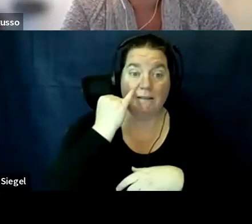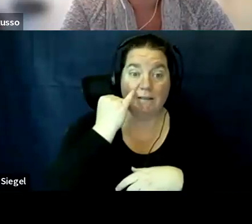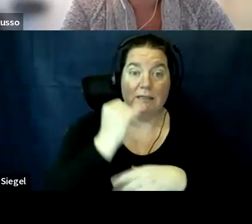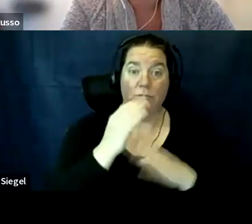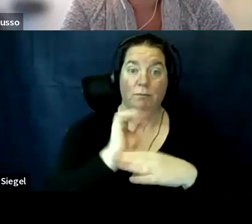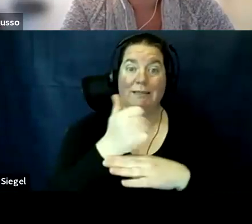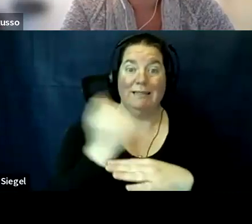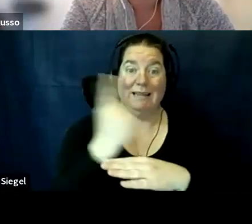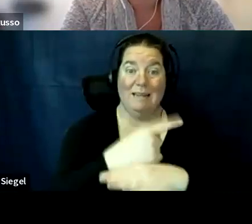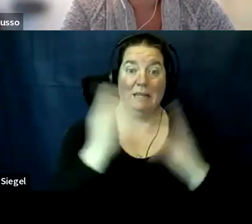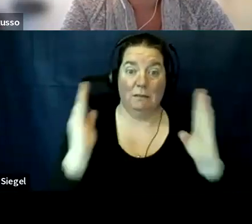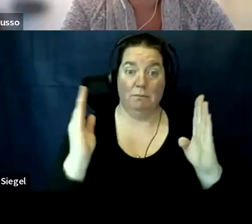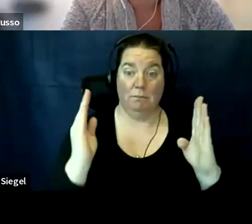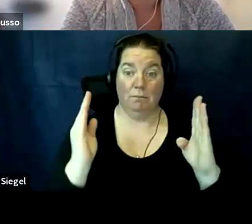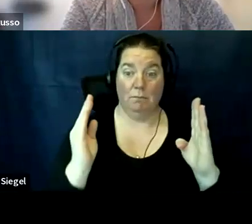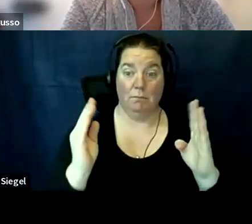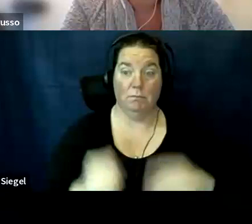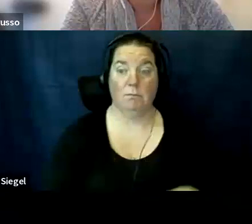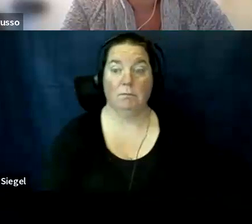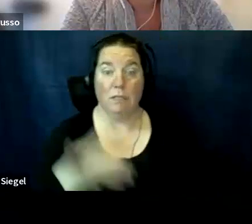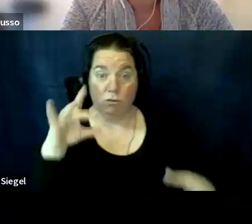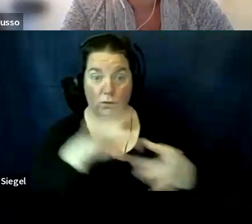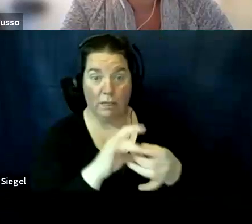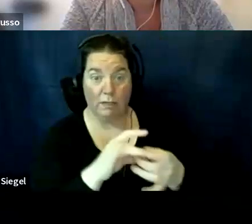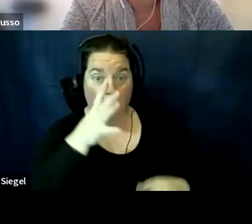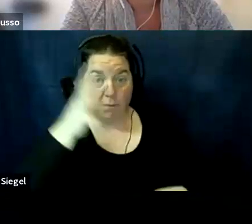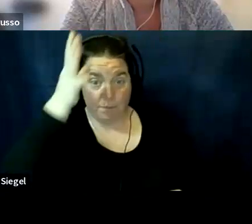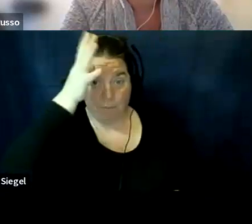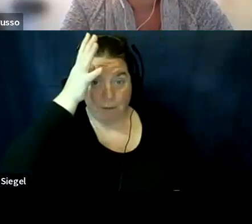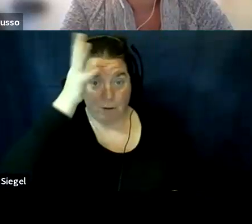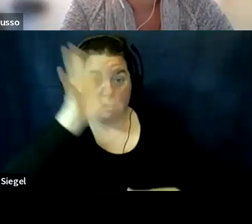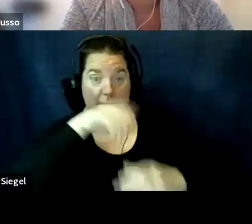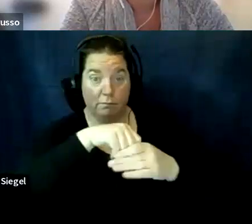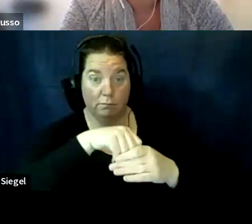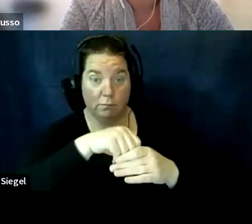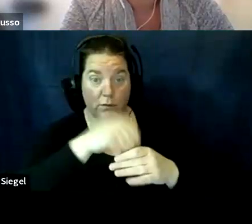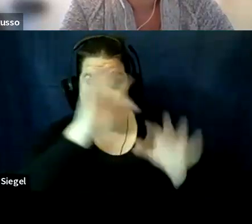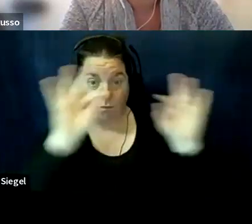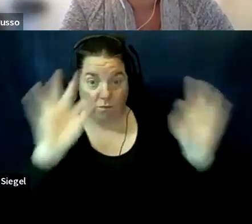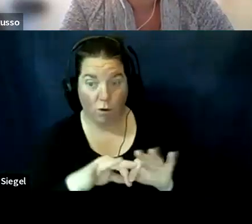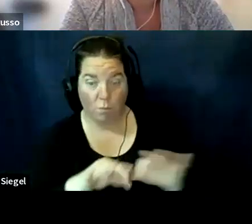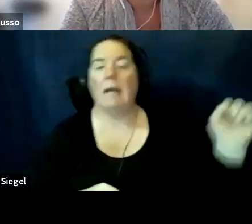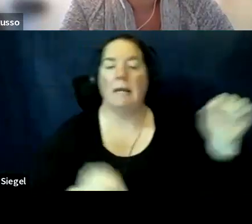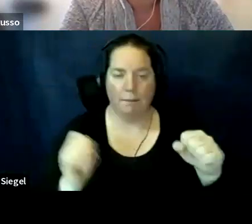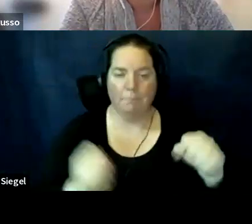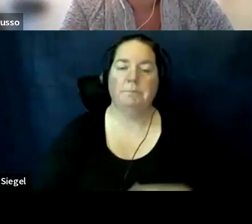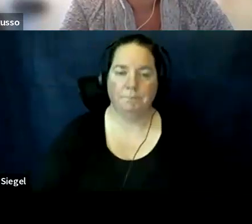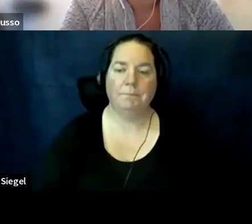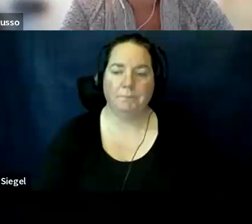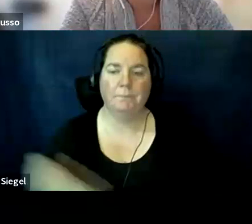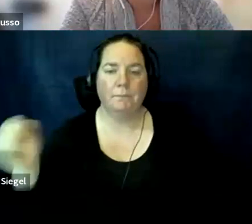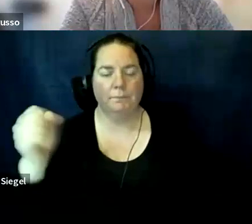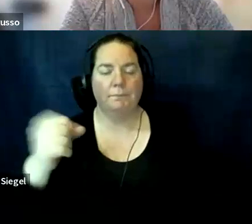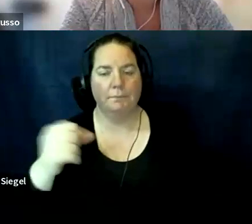days of the meeting? Is this related to the parental input form? Yes. Yeah, so that one has gone into